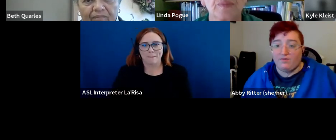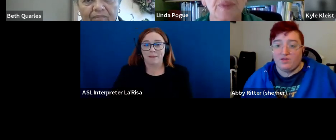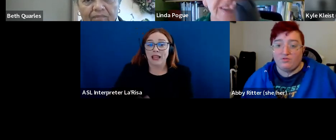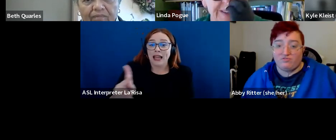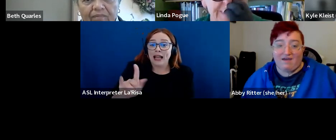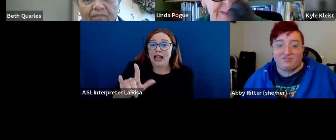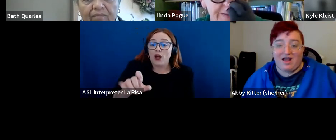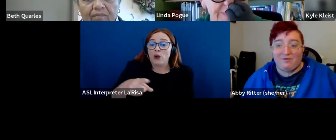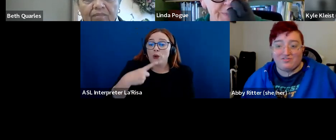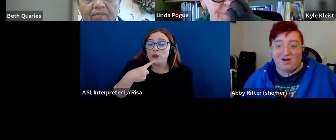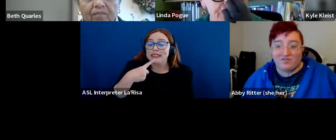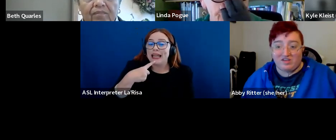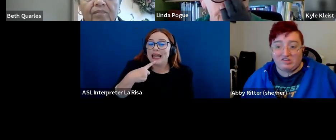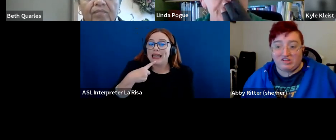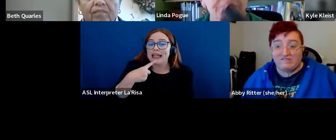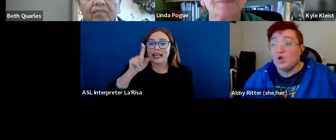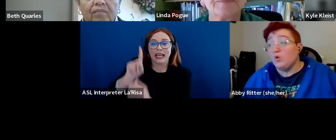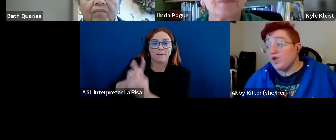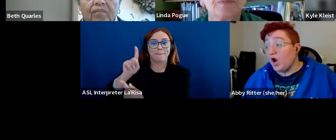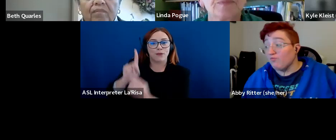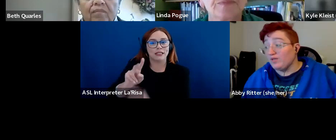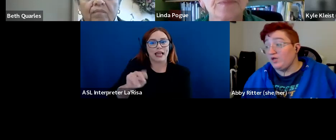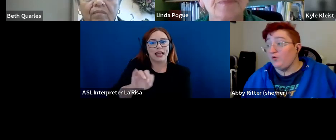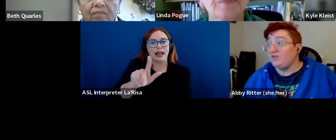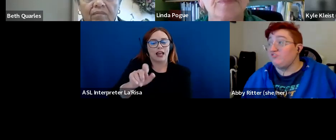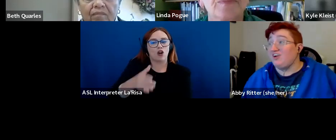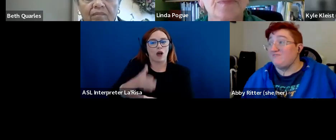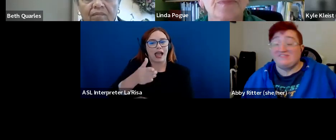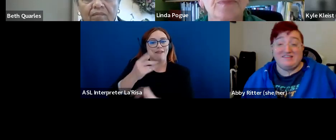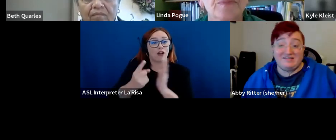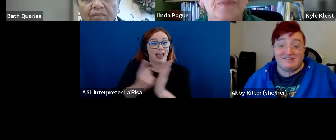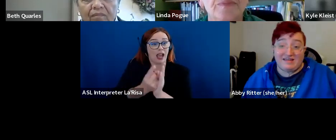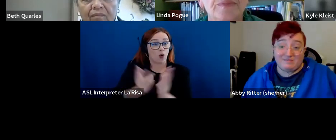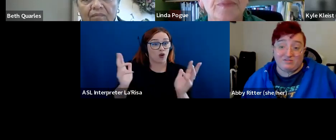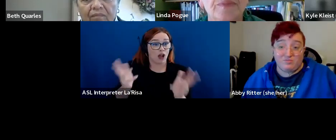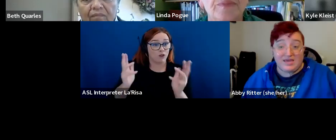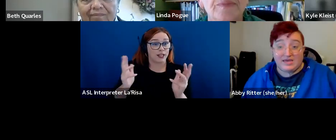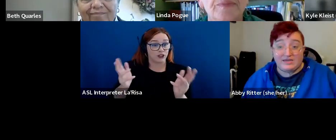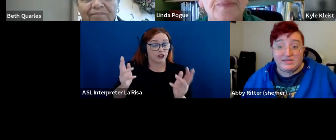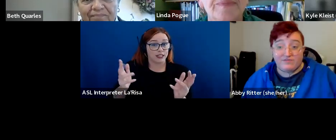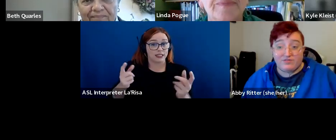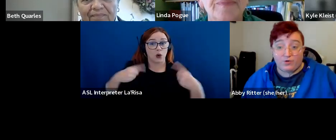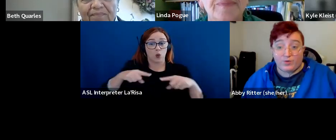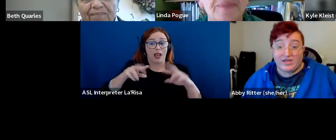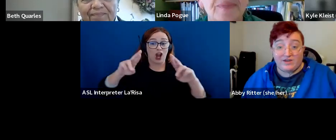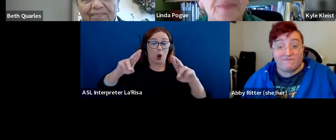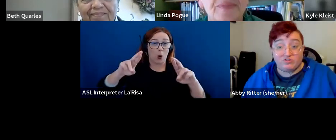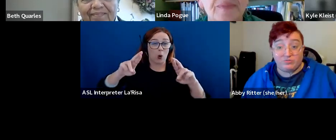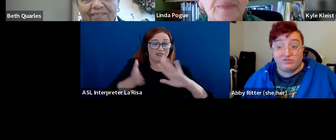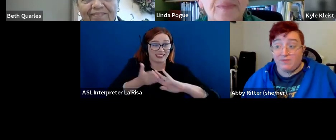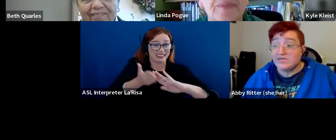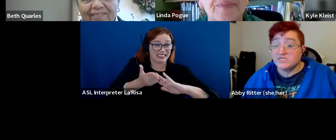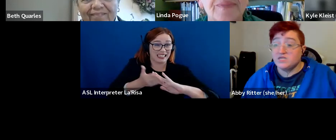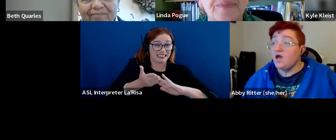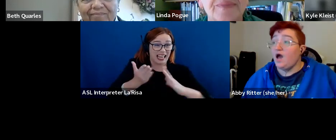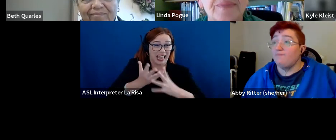Nickel, about, those after hours conversations. We are really hoping to try to facilitate that the best we can, even though we're in a